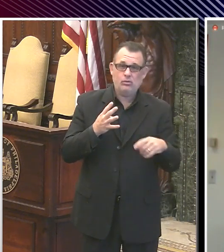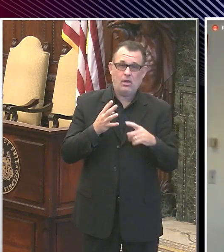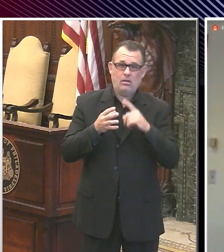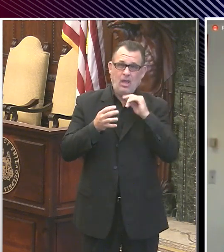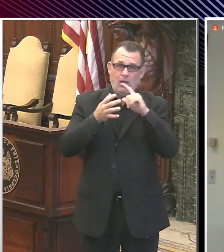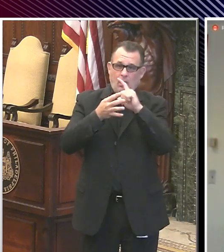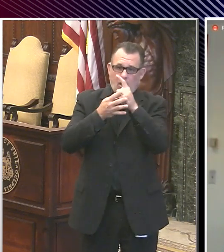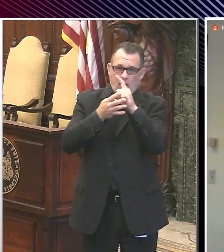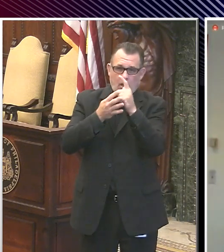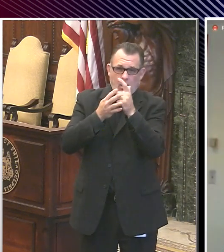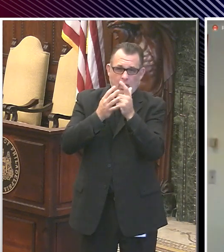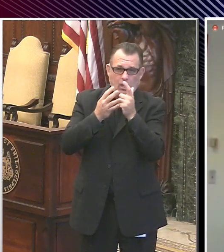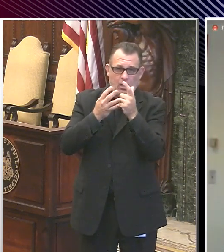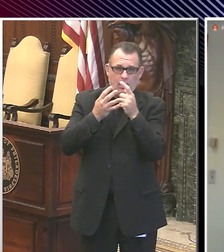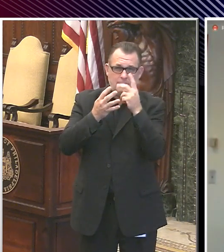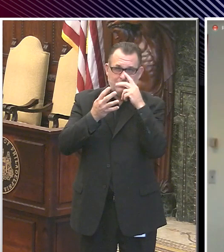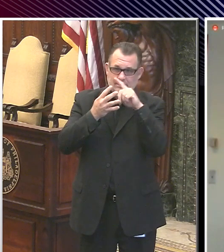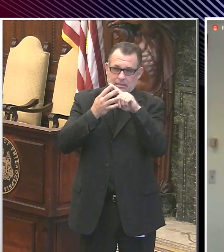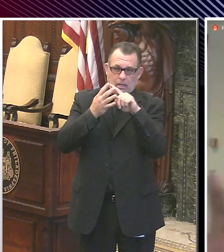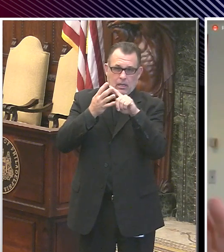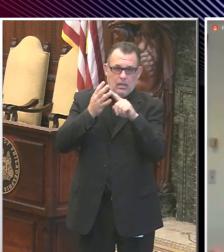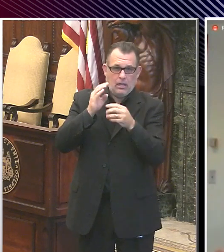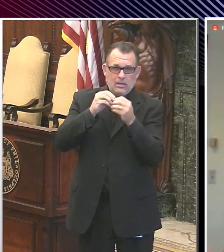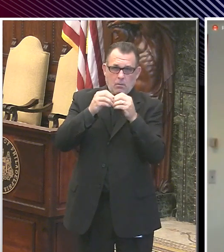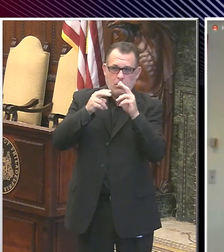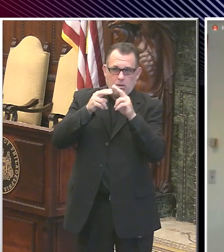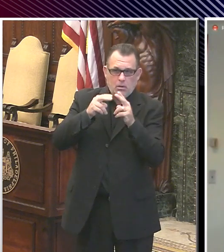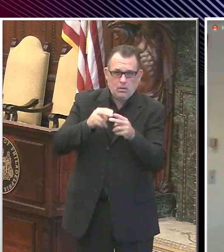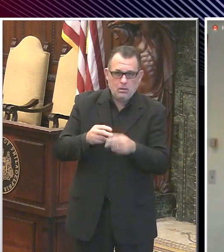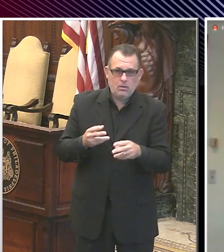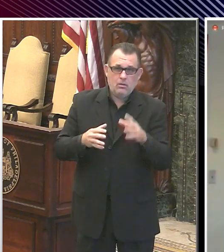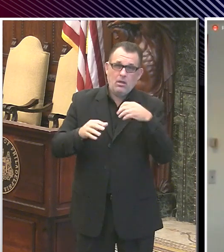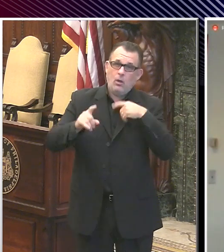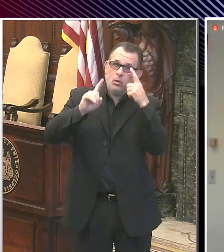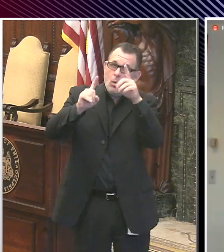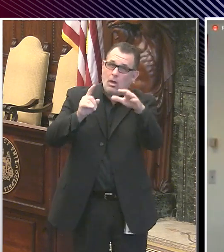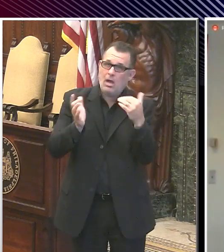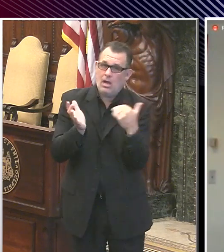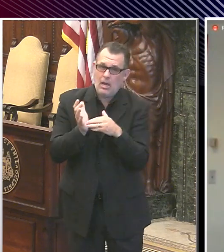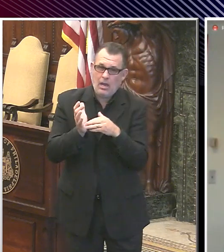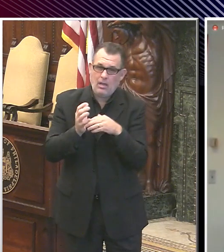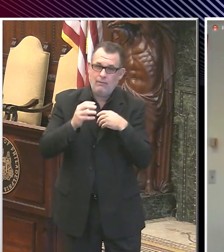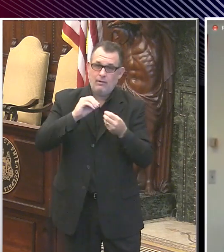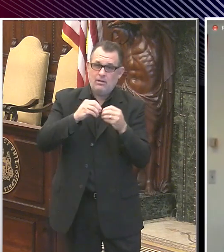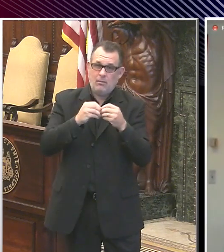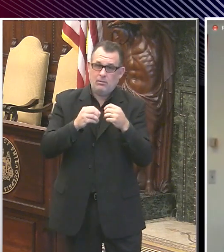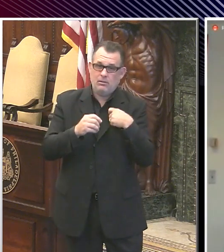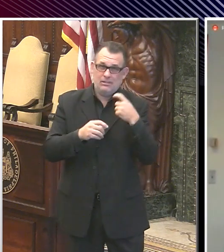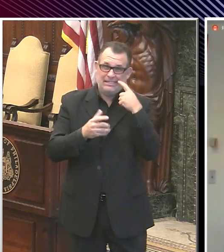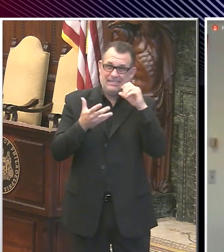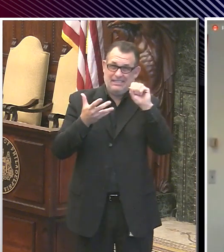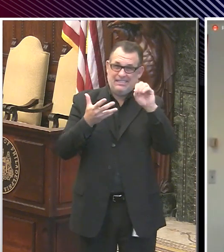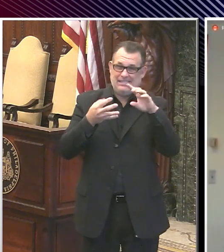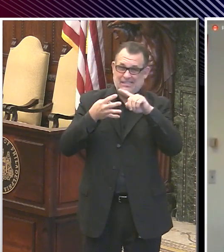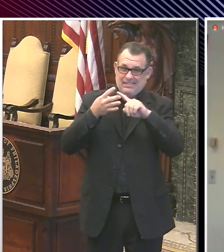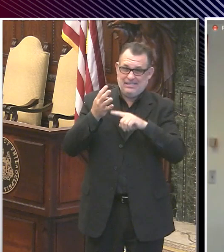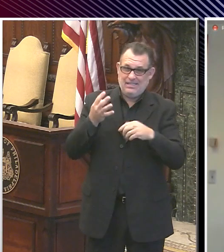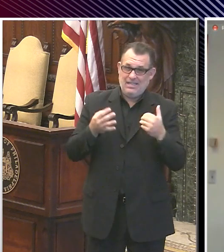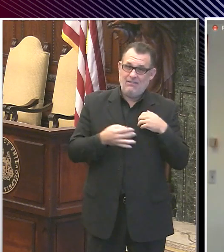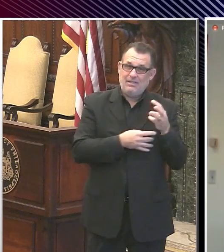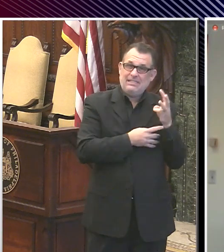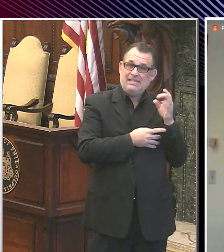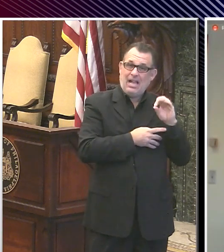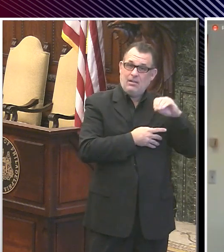In contact tracing, where our target was to interview 70% of the cases, as I just mentioned, Last week, we reached 69% of the